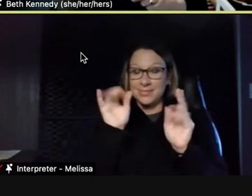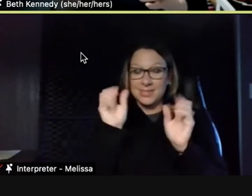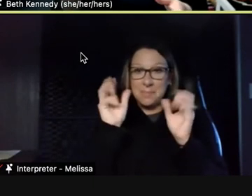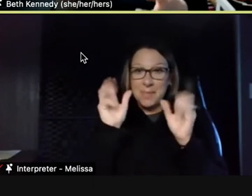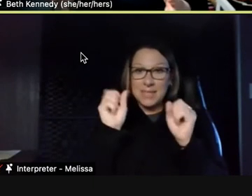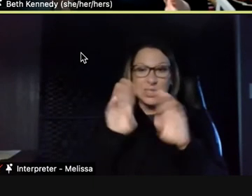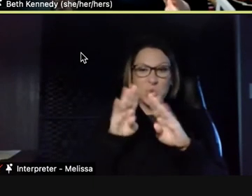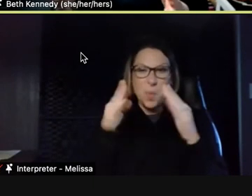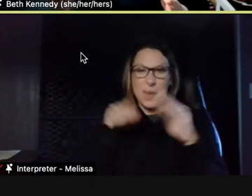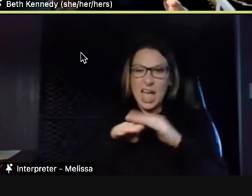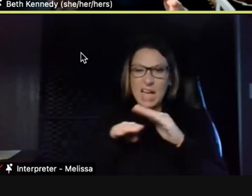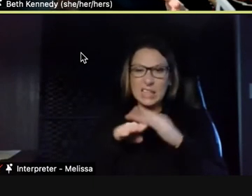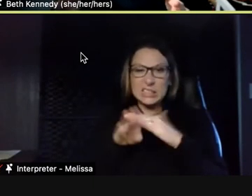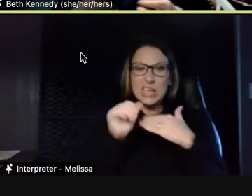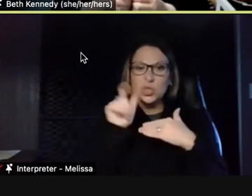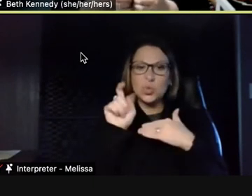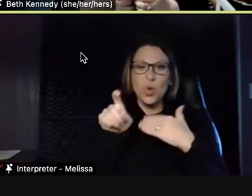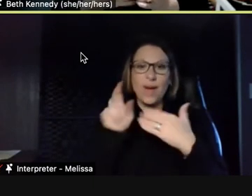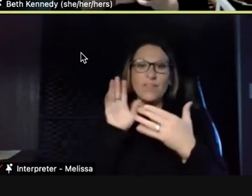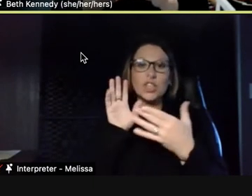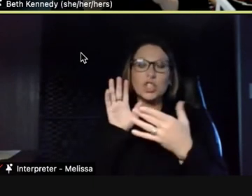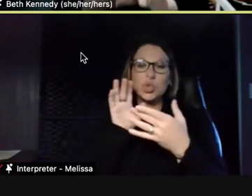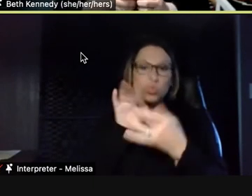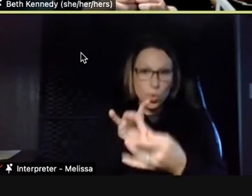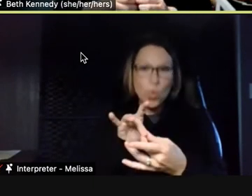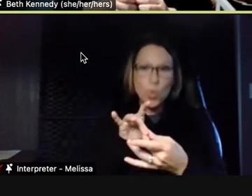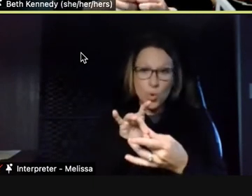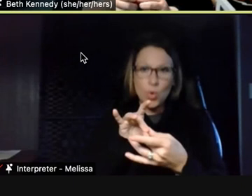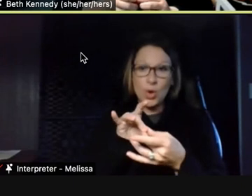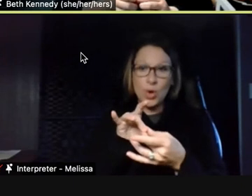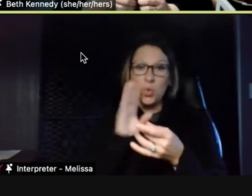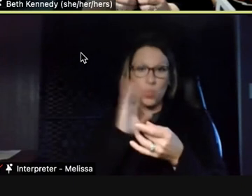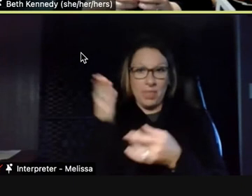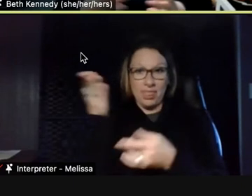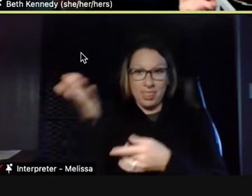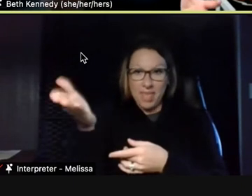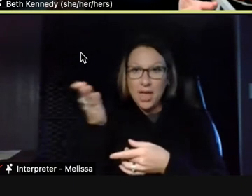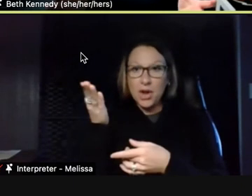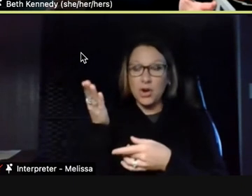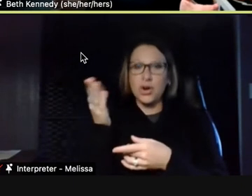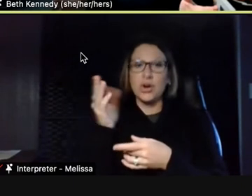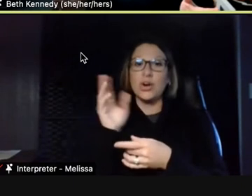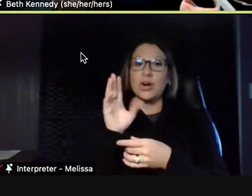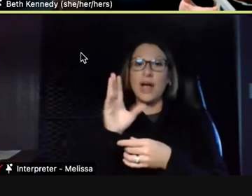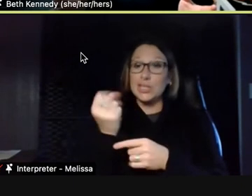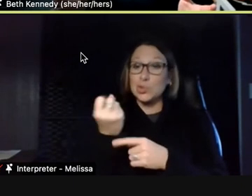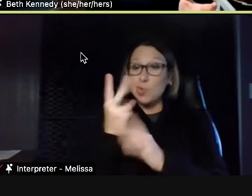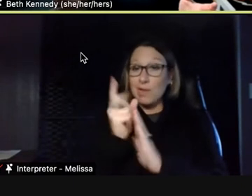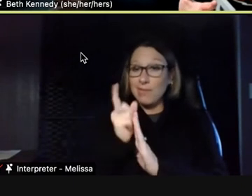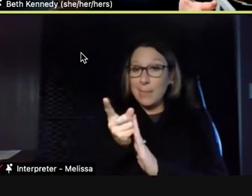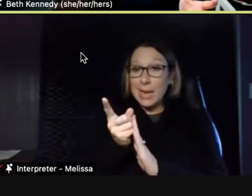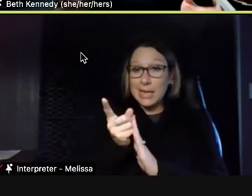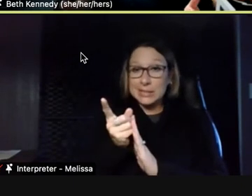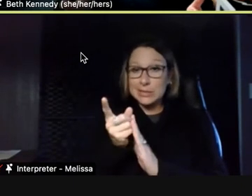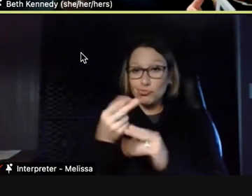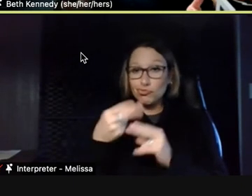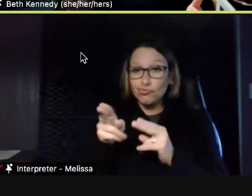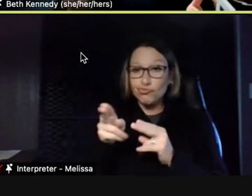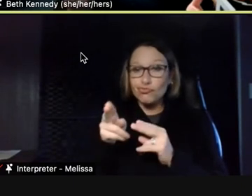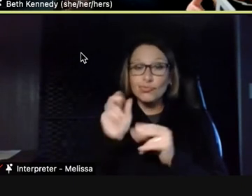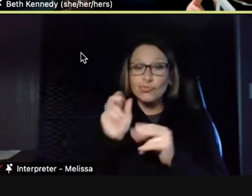anything or do anything special to watch it. It'll be right out there, and it's only 12 minutes long, so you